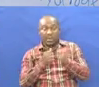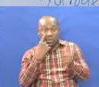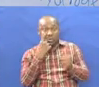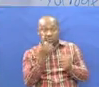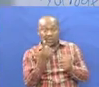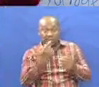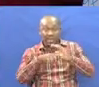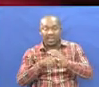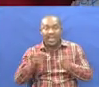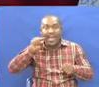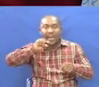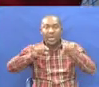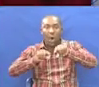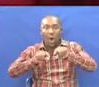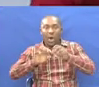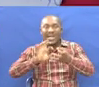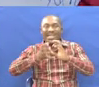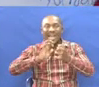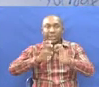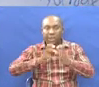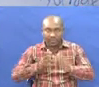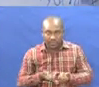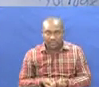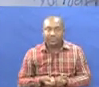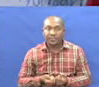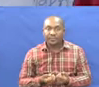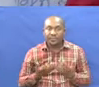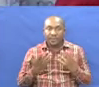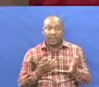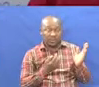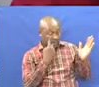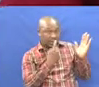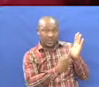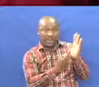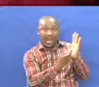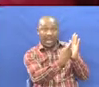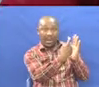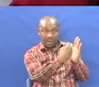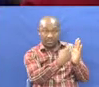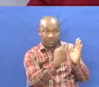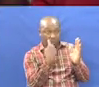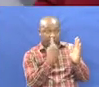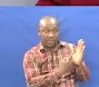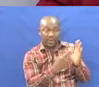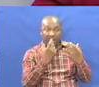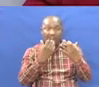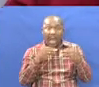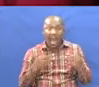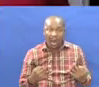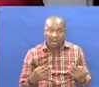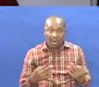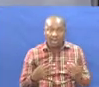chemical reaction which is taking place. So now this is a diagram showing how oxygen is prepared